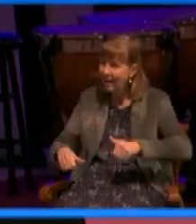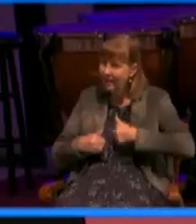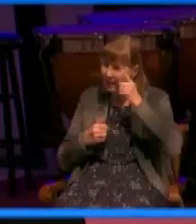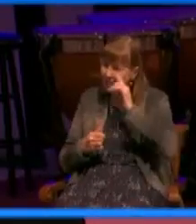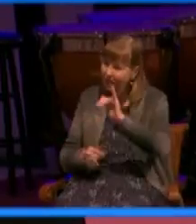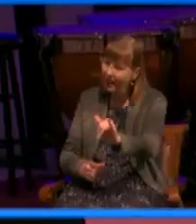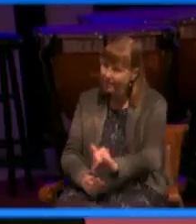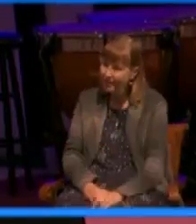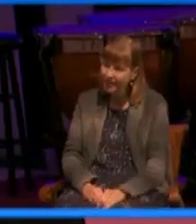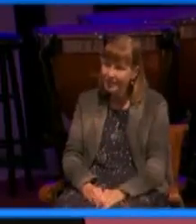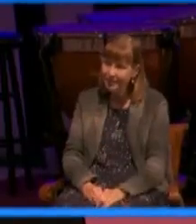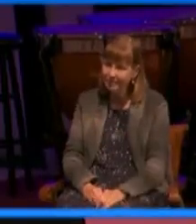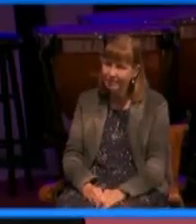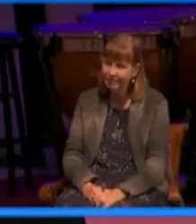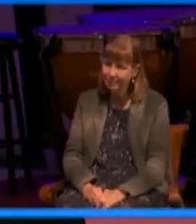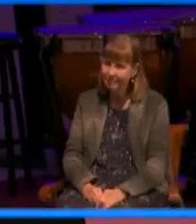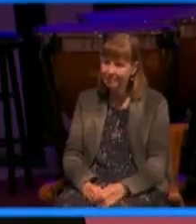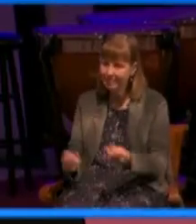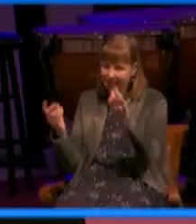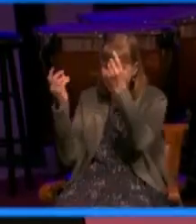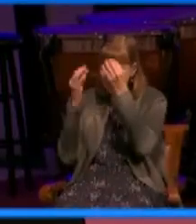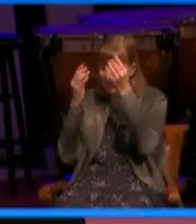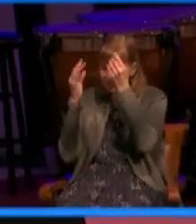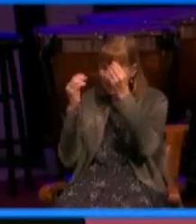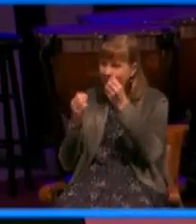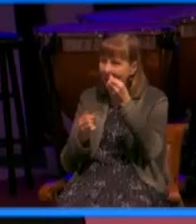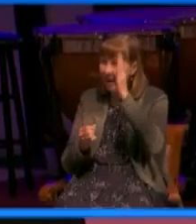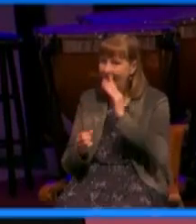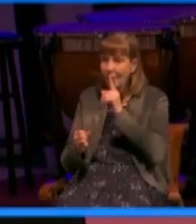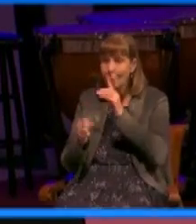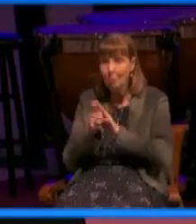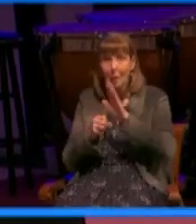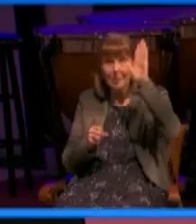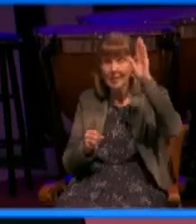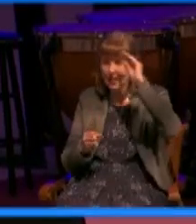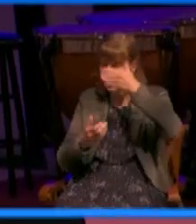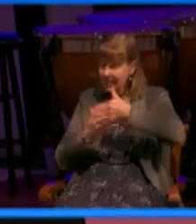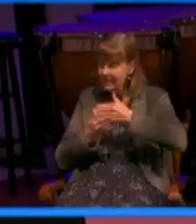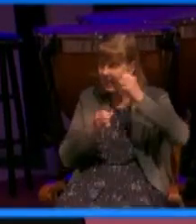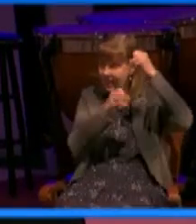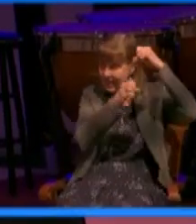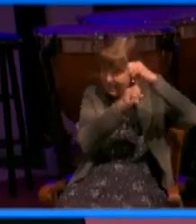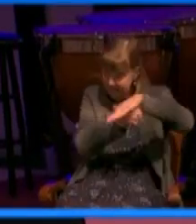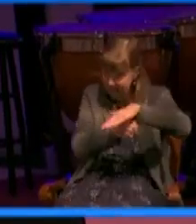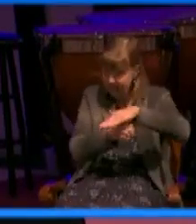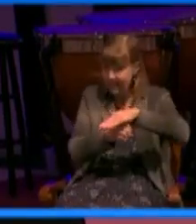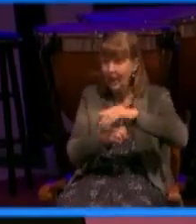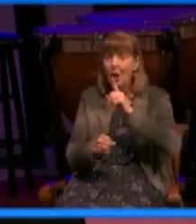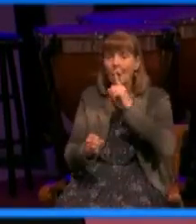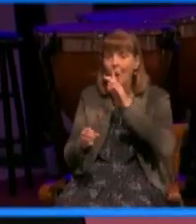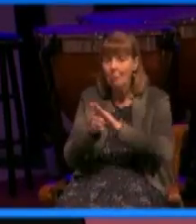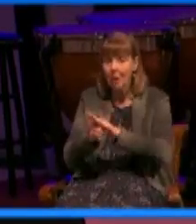that for a moment. He's the God who promised to send his son, and promised that if we believe in his